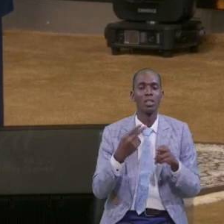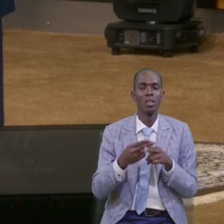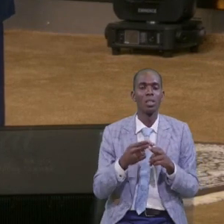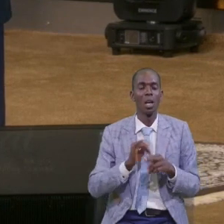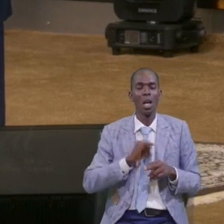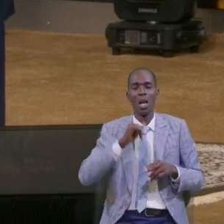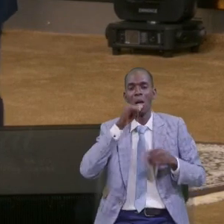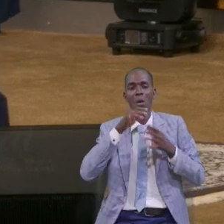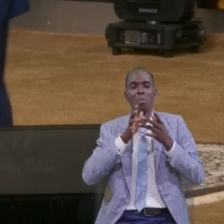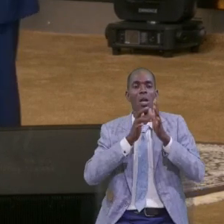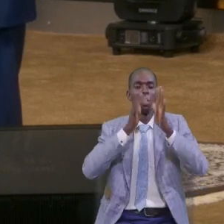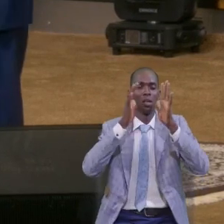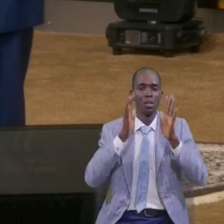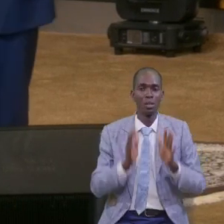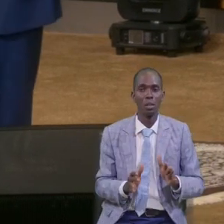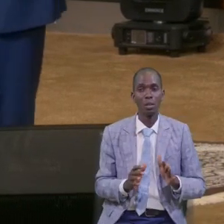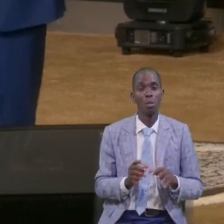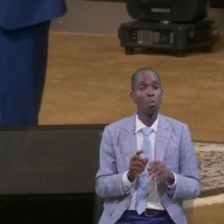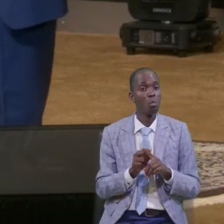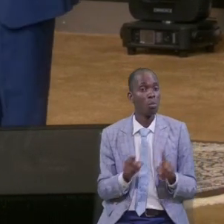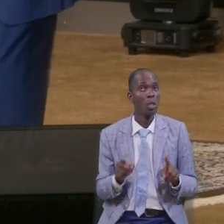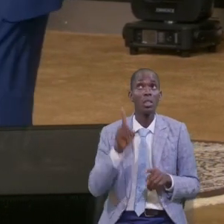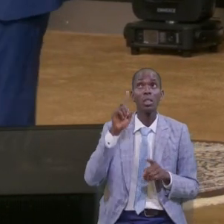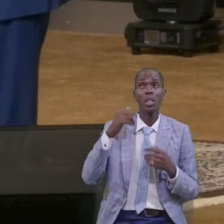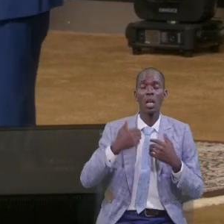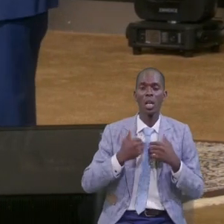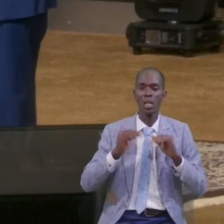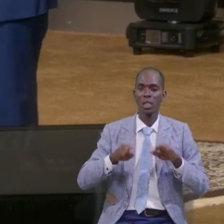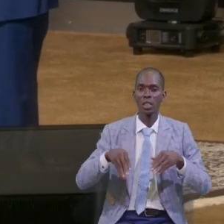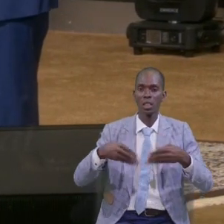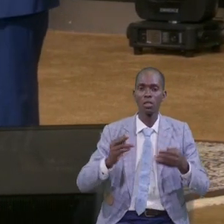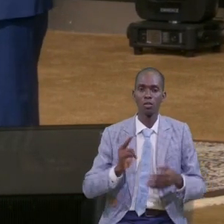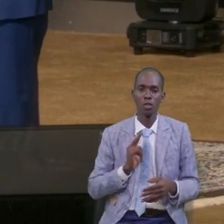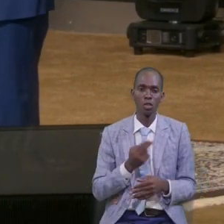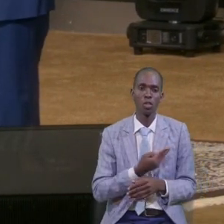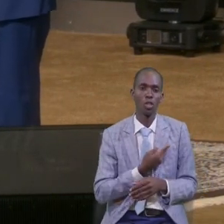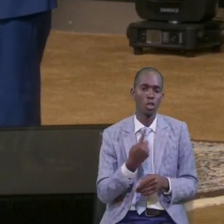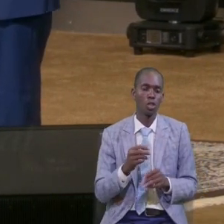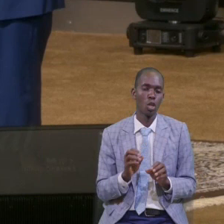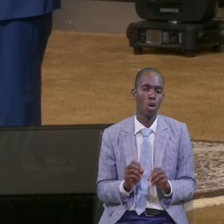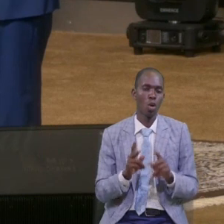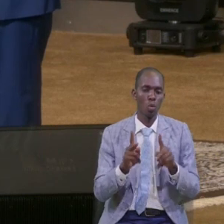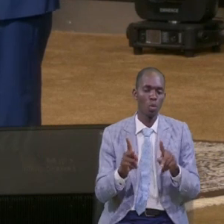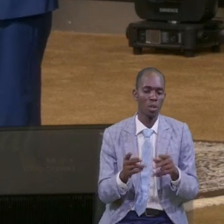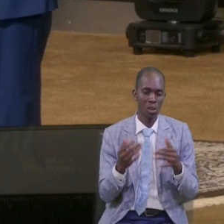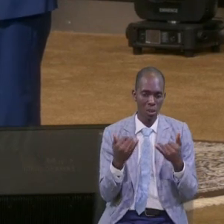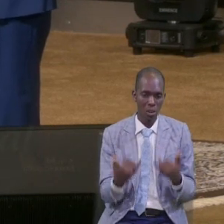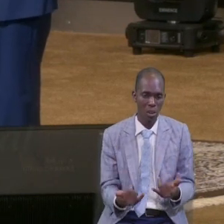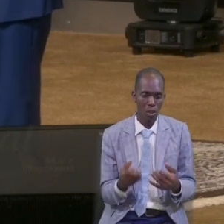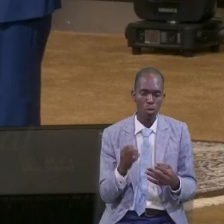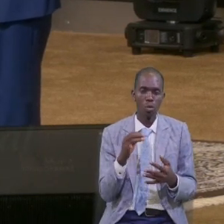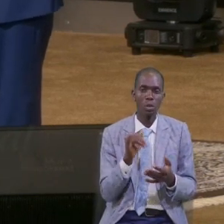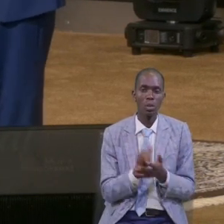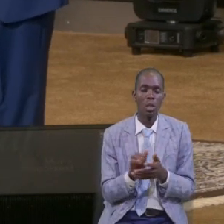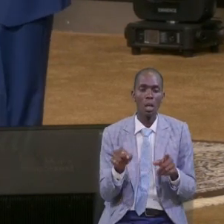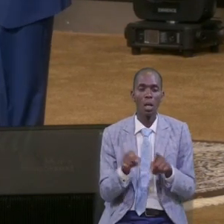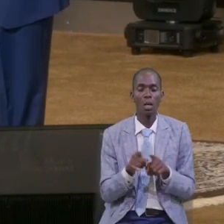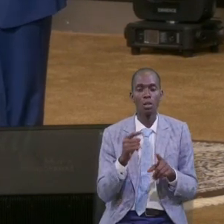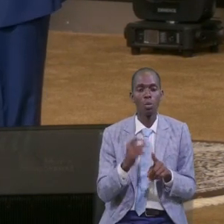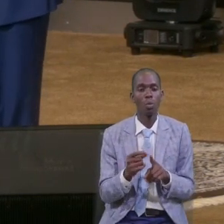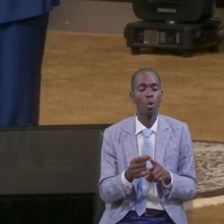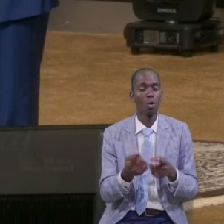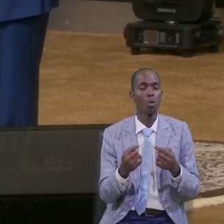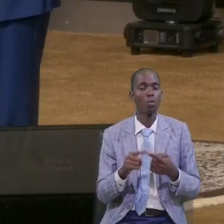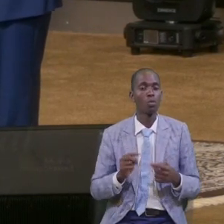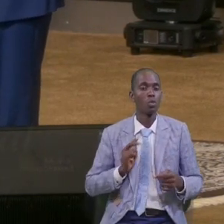we would have been lost, but He has given us the chance. Now here we come, so that as the word comes to us, we're